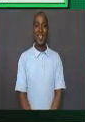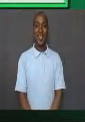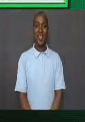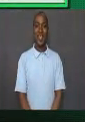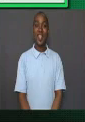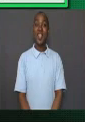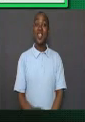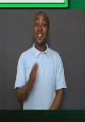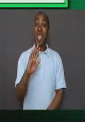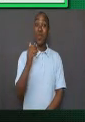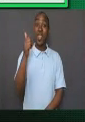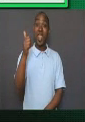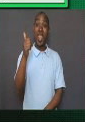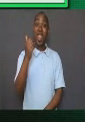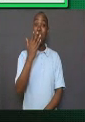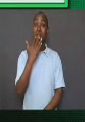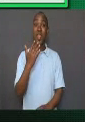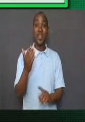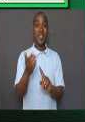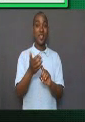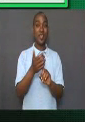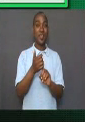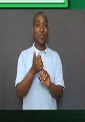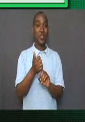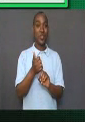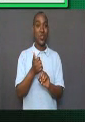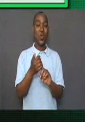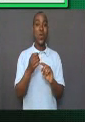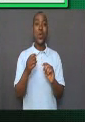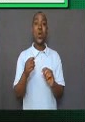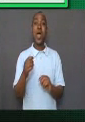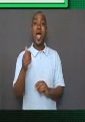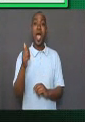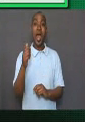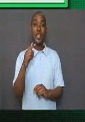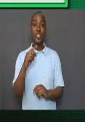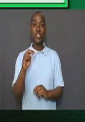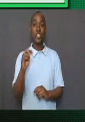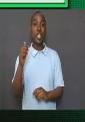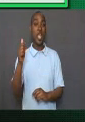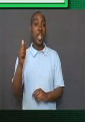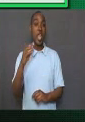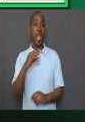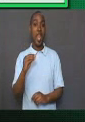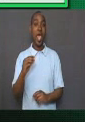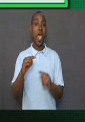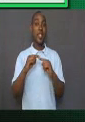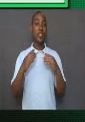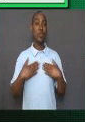Type A blood consists of antigen A and antibody